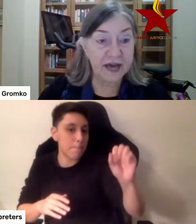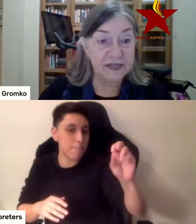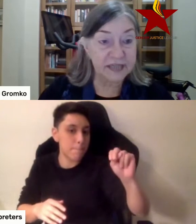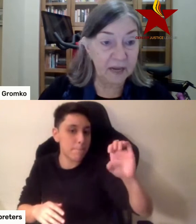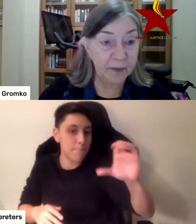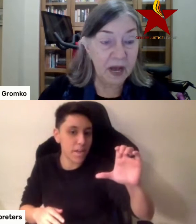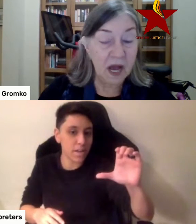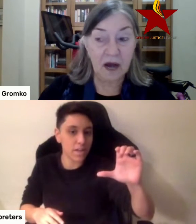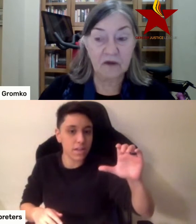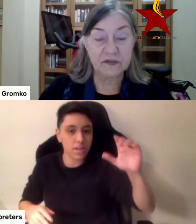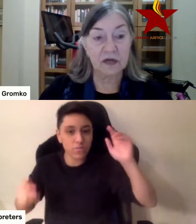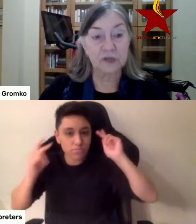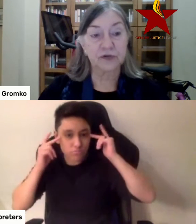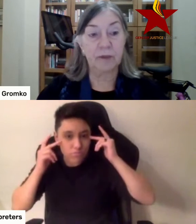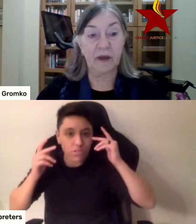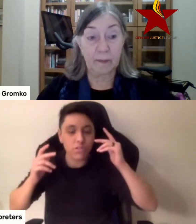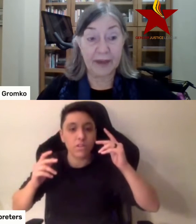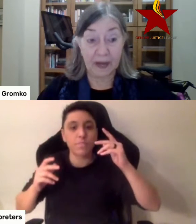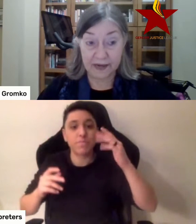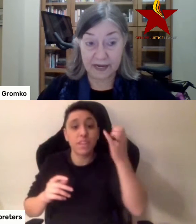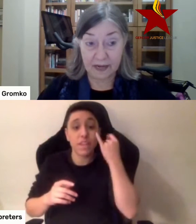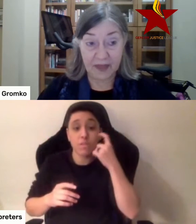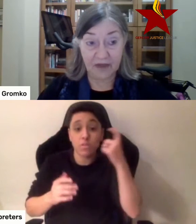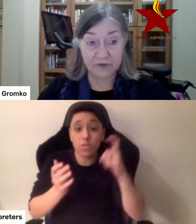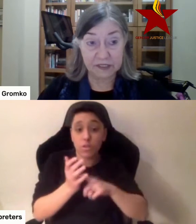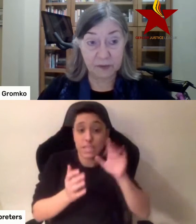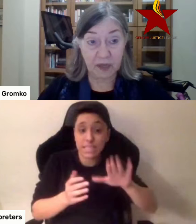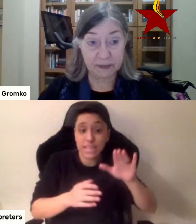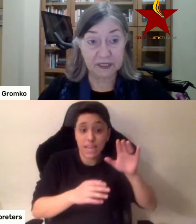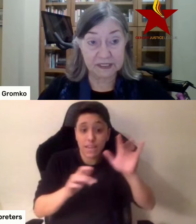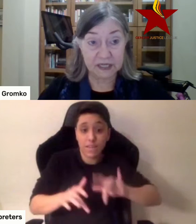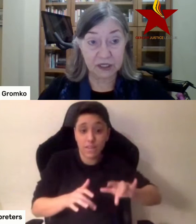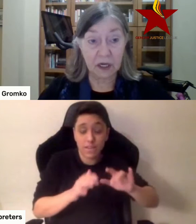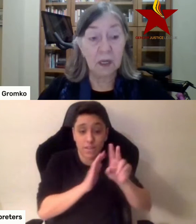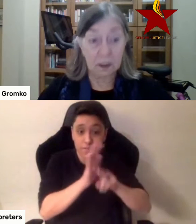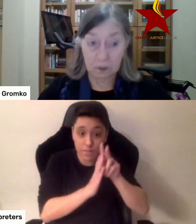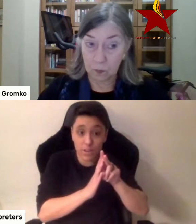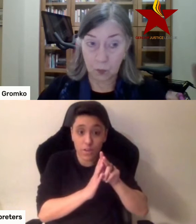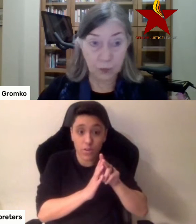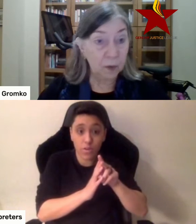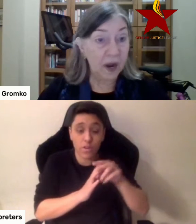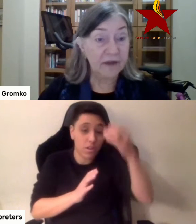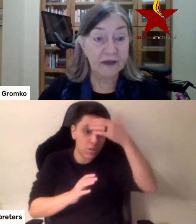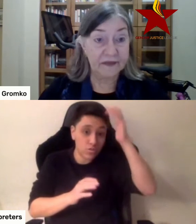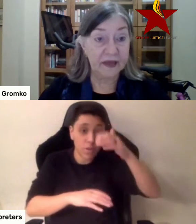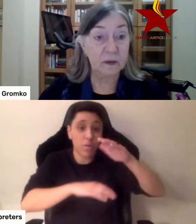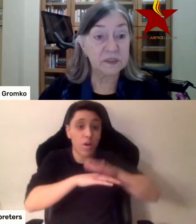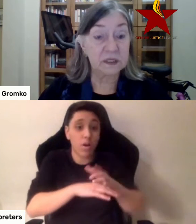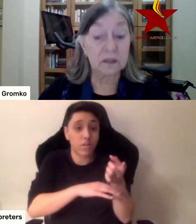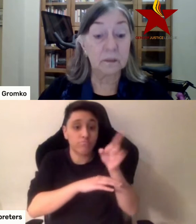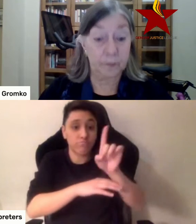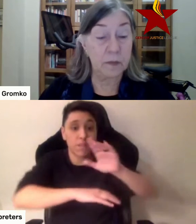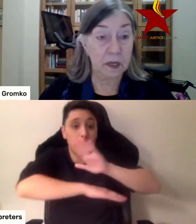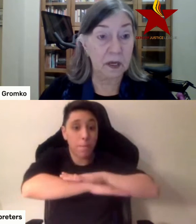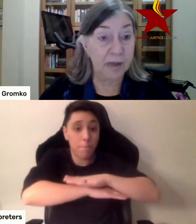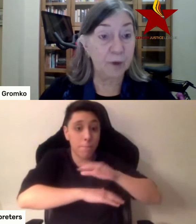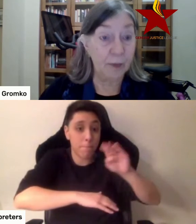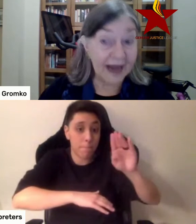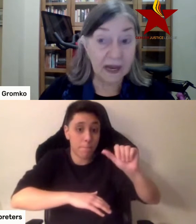you watch that tape of Donald Trump on the balcony after his hospitalization, rewind that thing. He was a